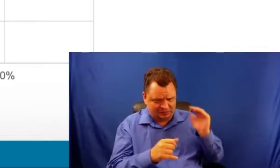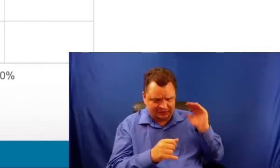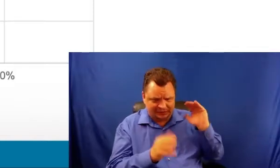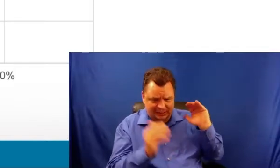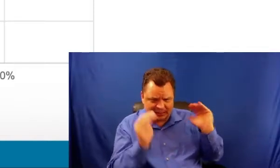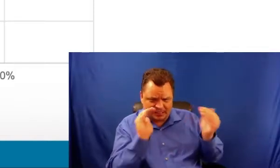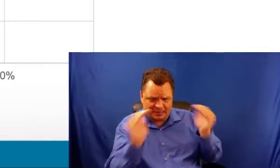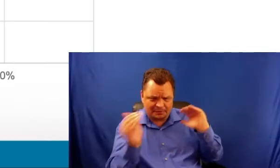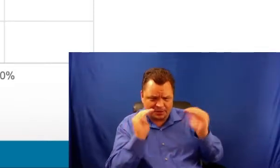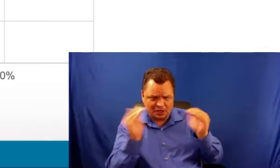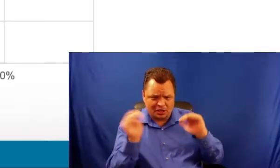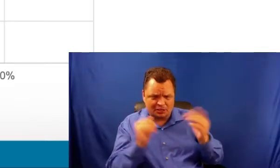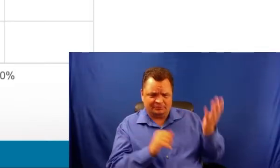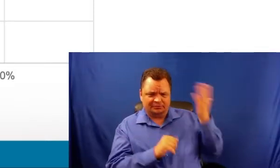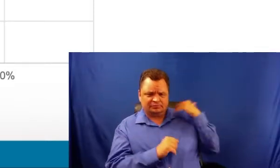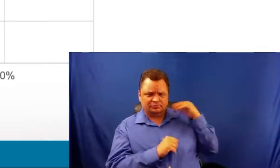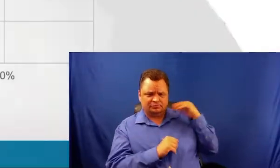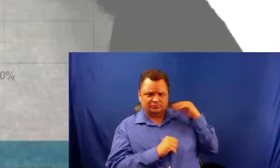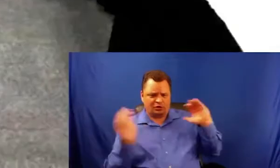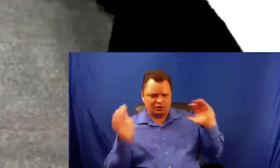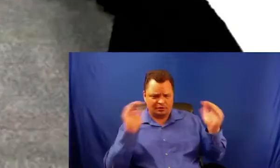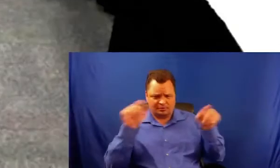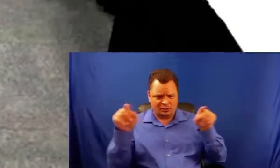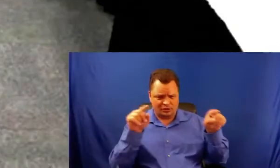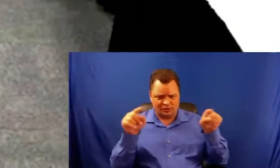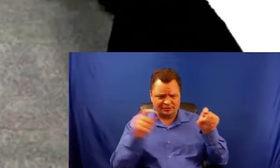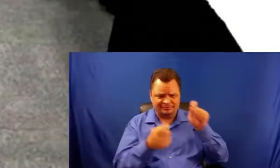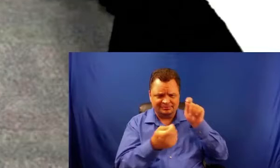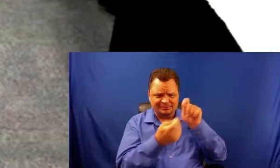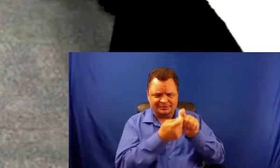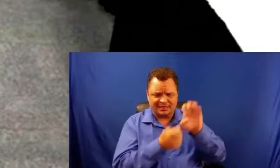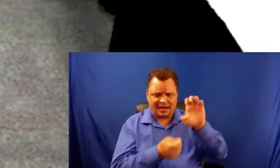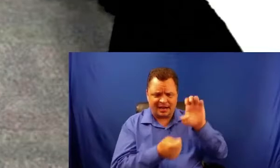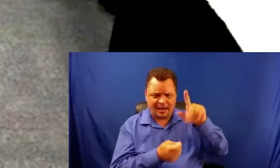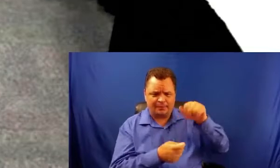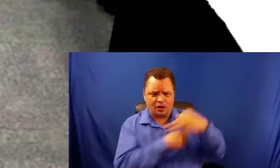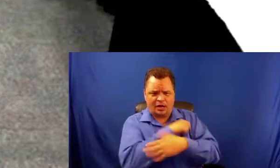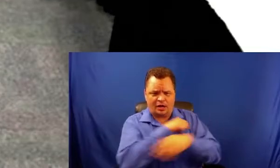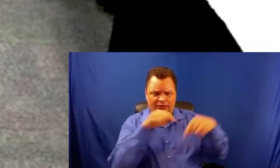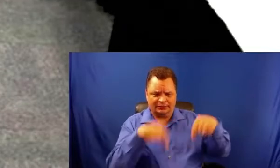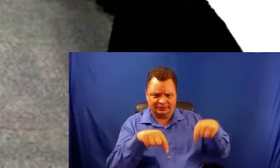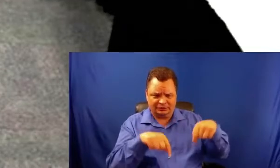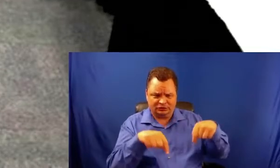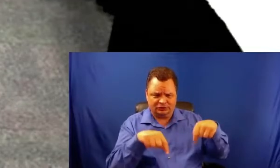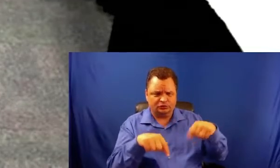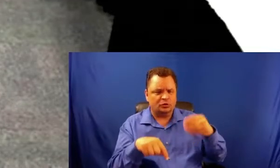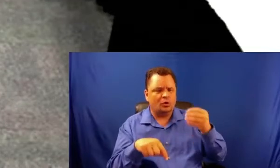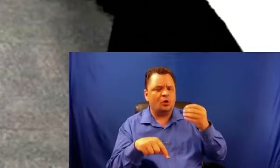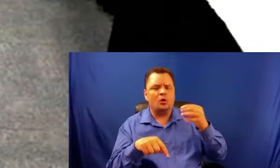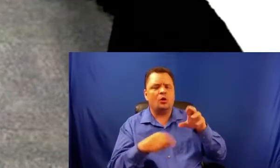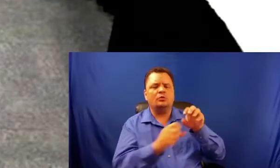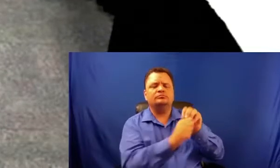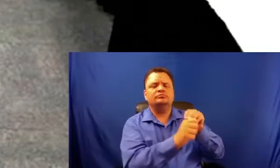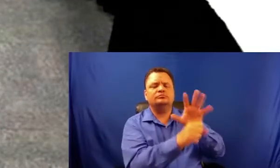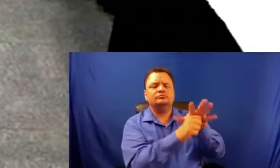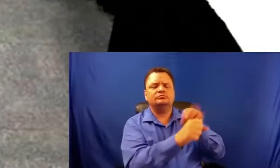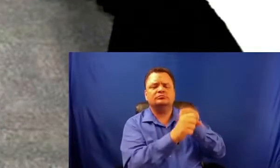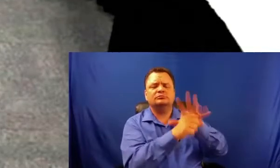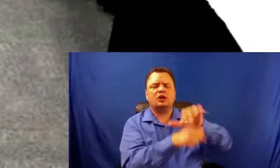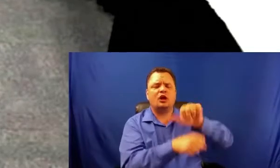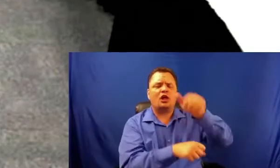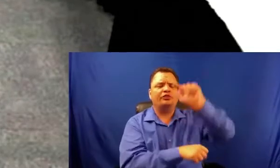proportion of El Paso County residents, or is there an influx from you mentioned out of county and perhaps out of